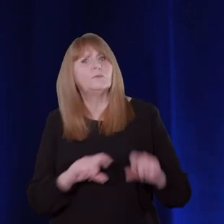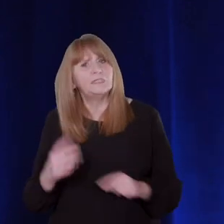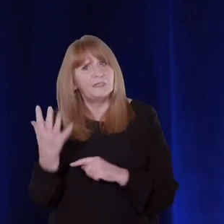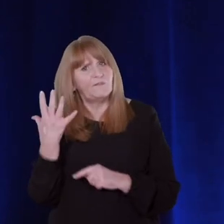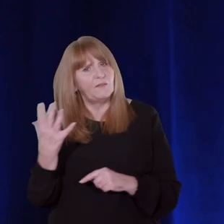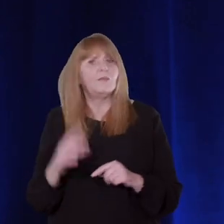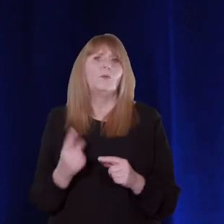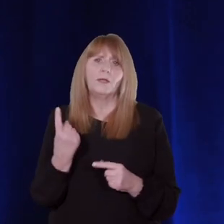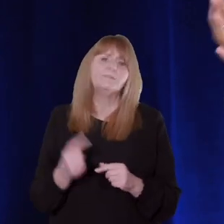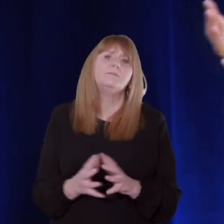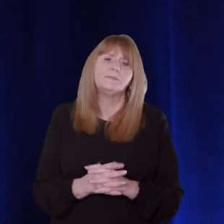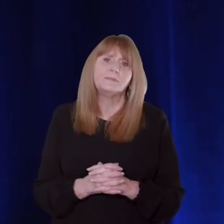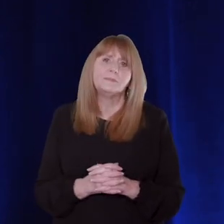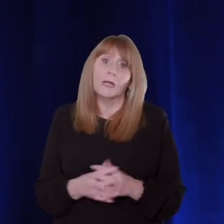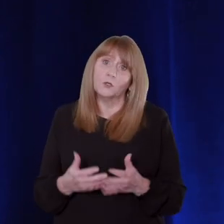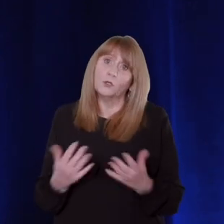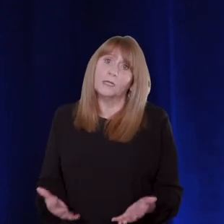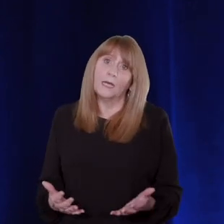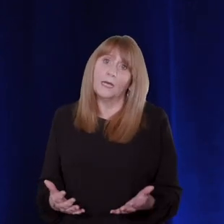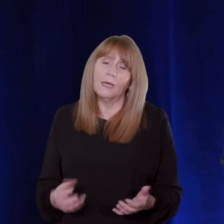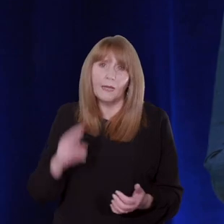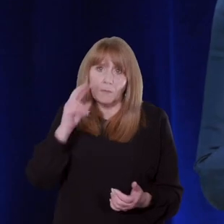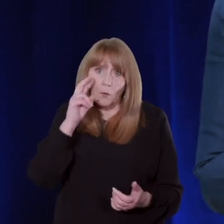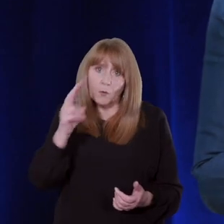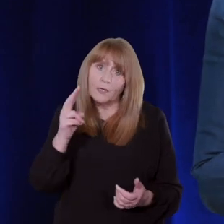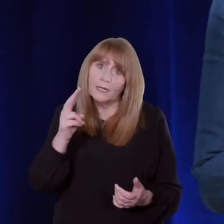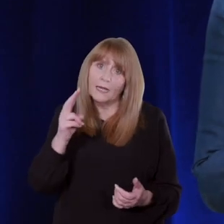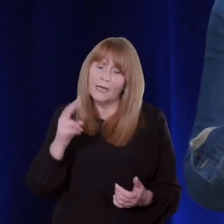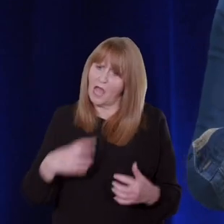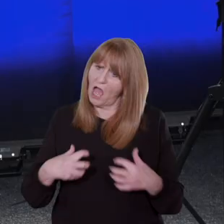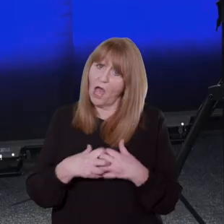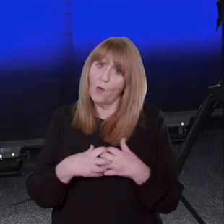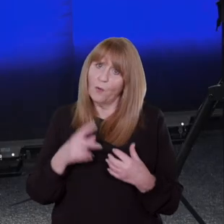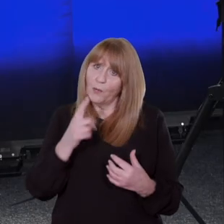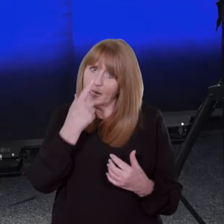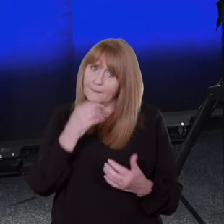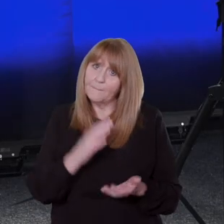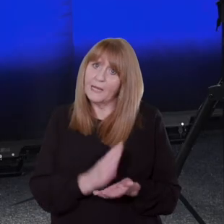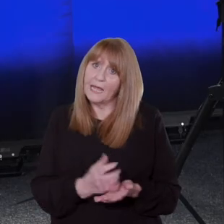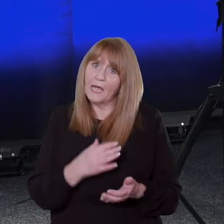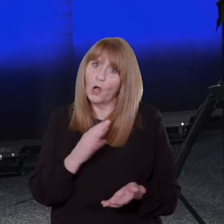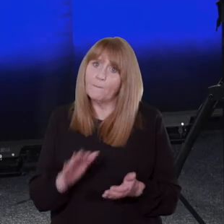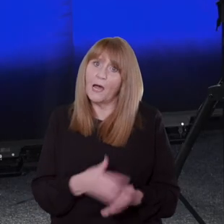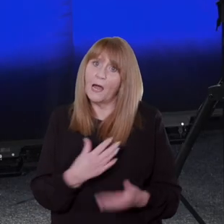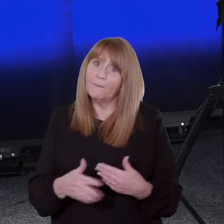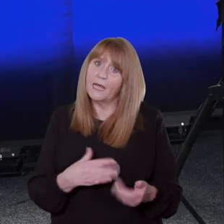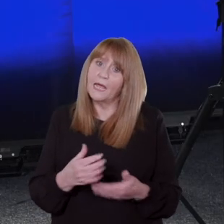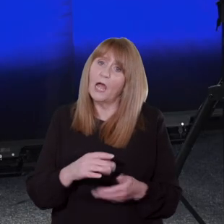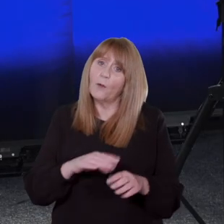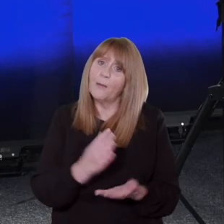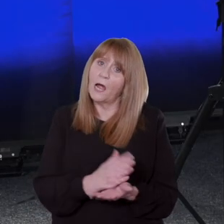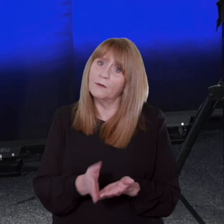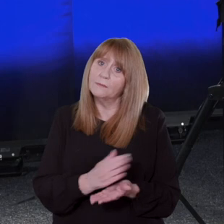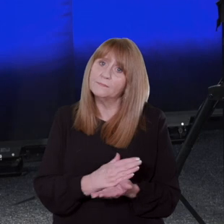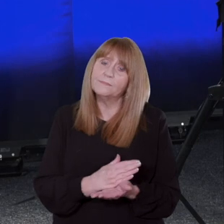or the fourth one. But today I'm looking at how we can play our part, because I'm so mindful, folks, that in today's